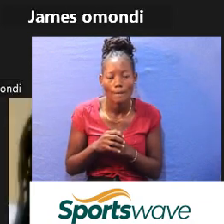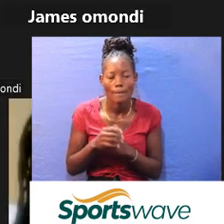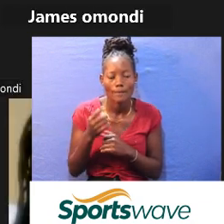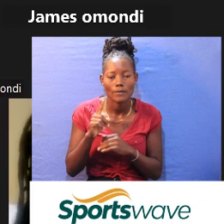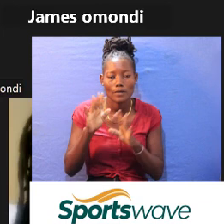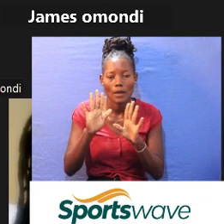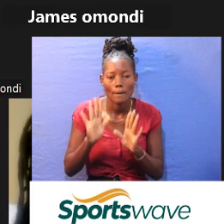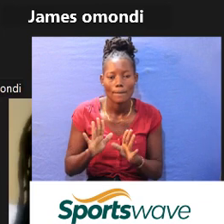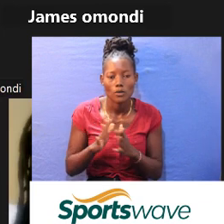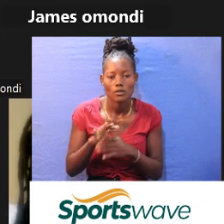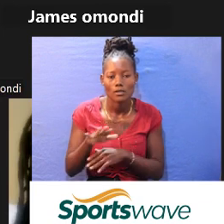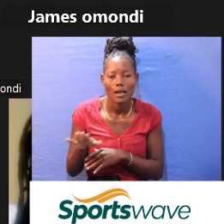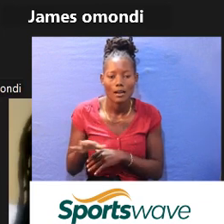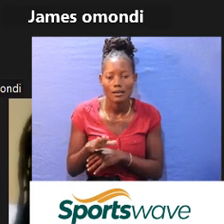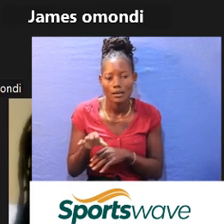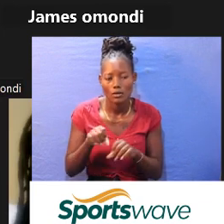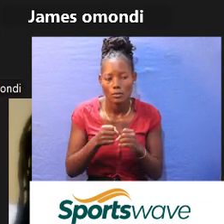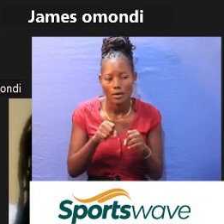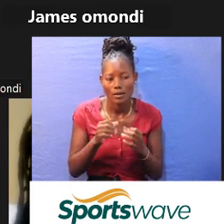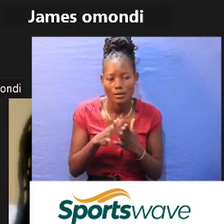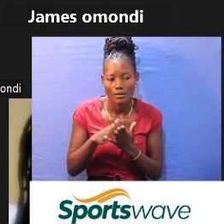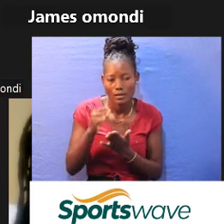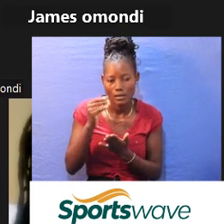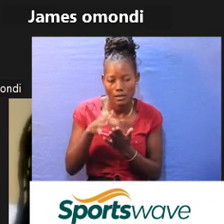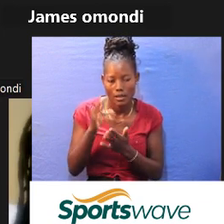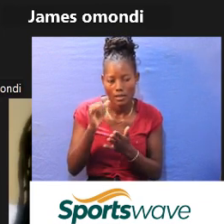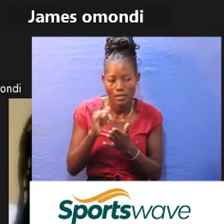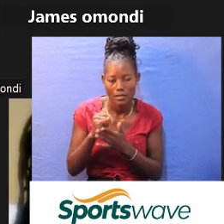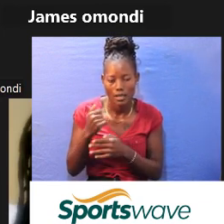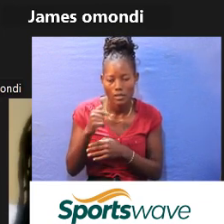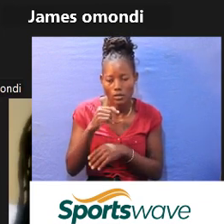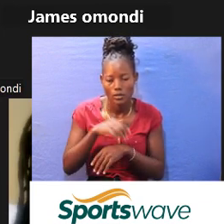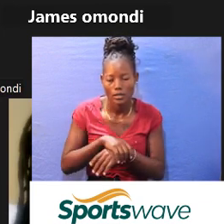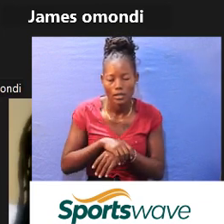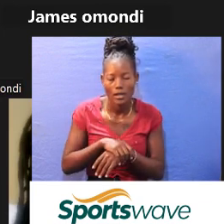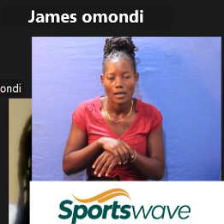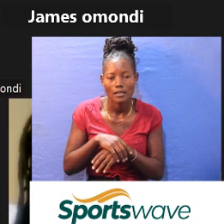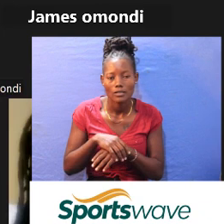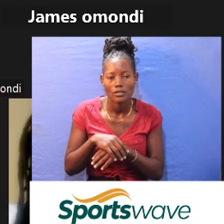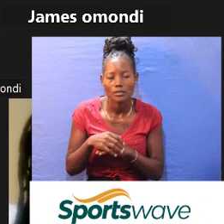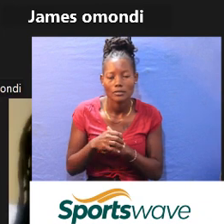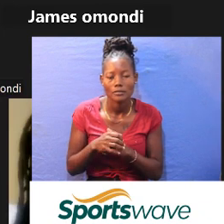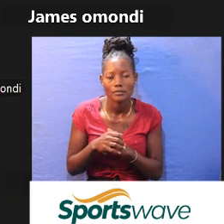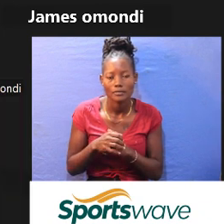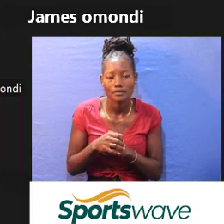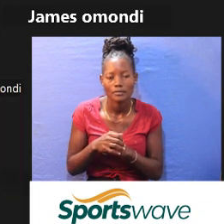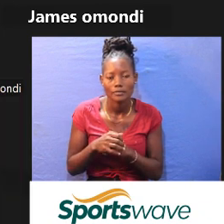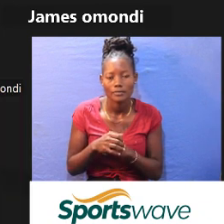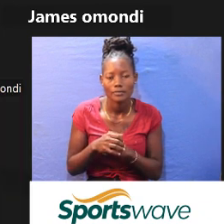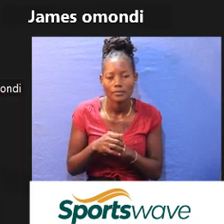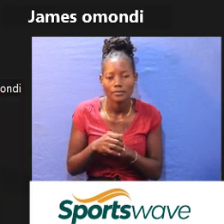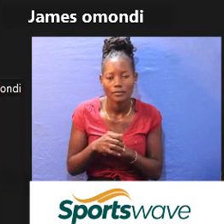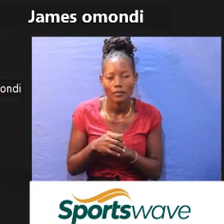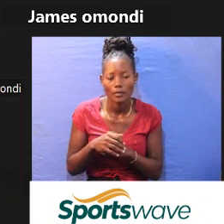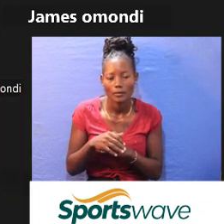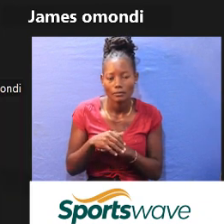A groundbreaking study that came out, probably 20 years ago, was Peter Weyand and the group at Harvard discovered